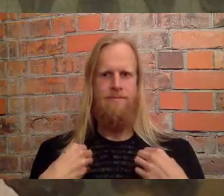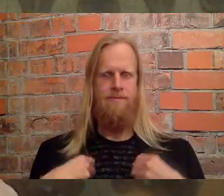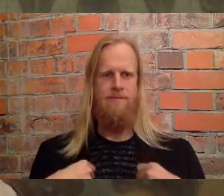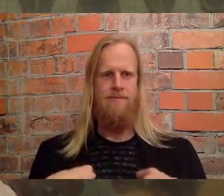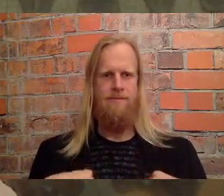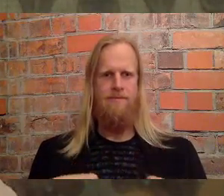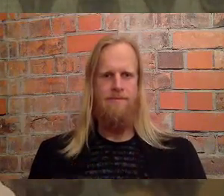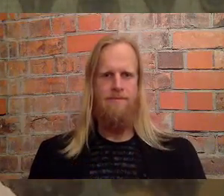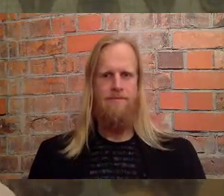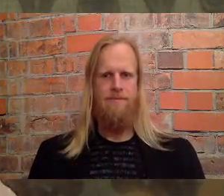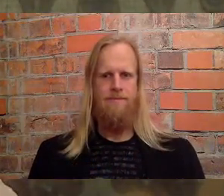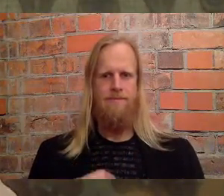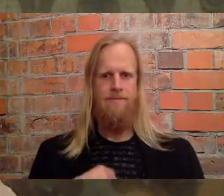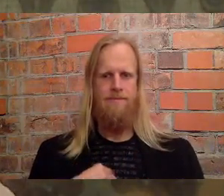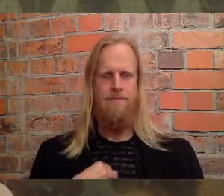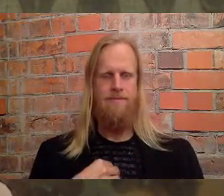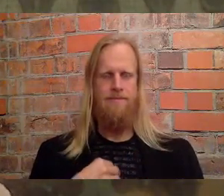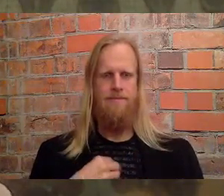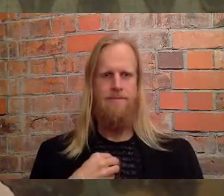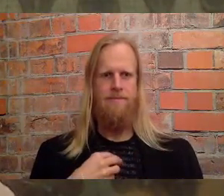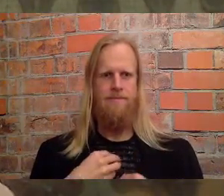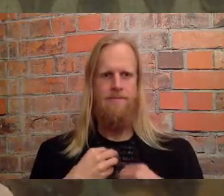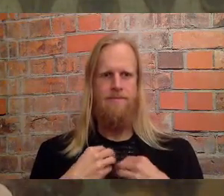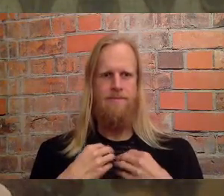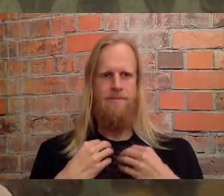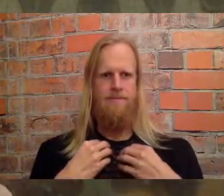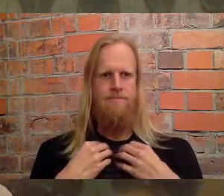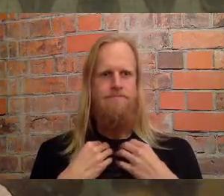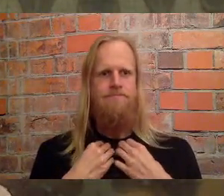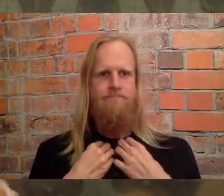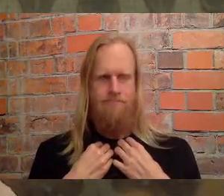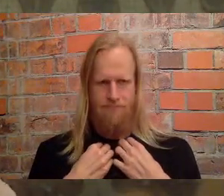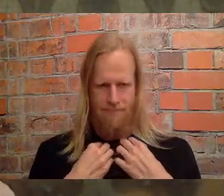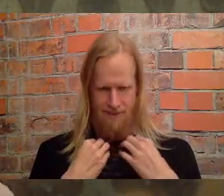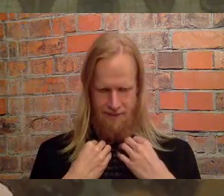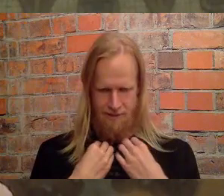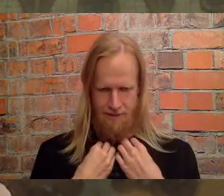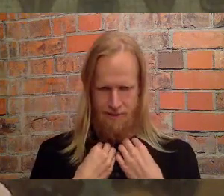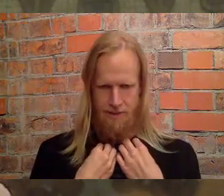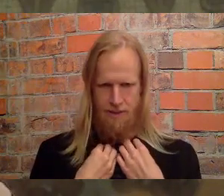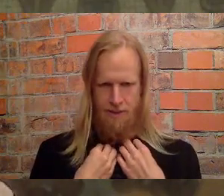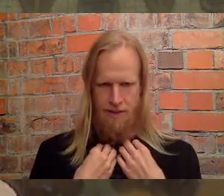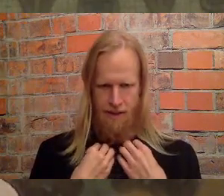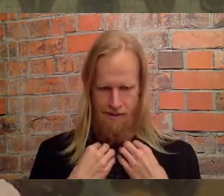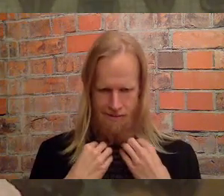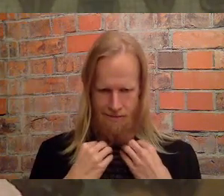Even if the comfort zone isn't actually comfortable, it is familiar.